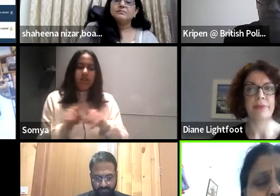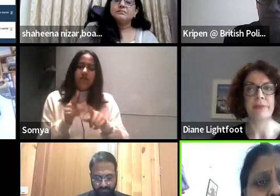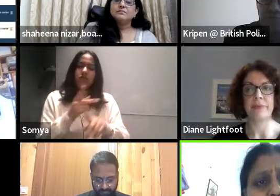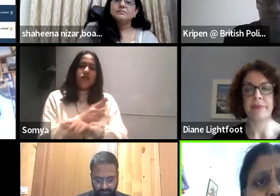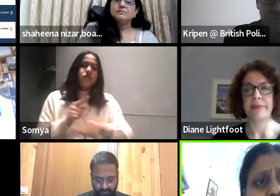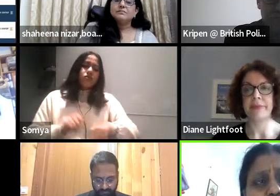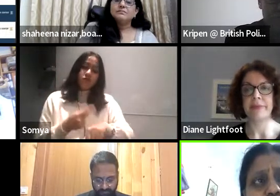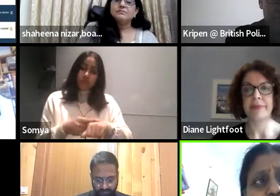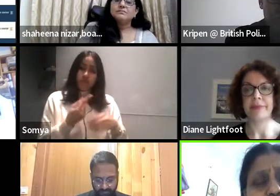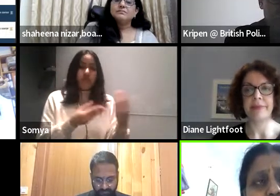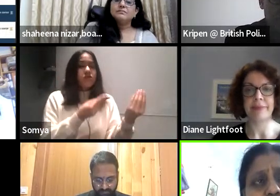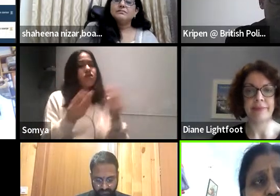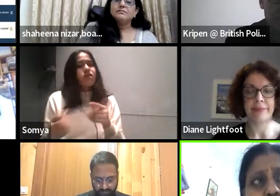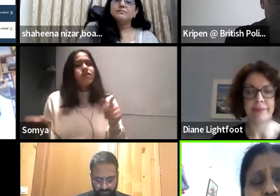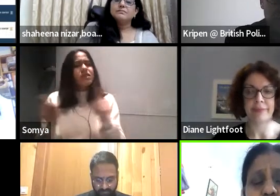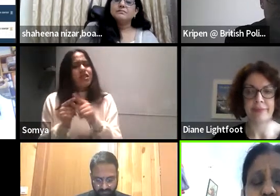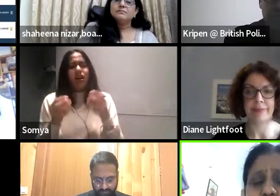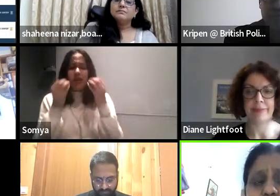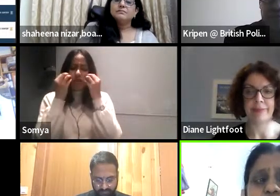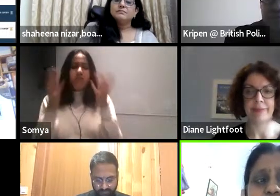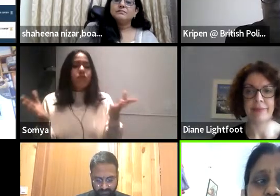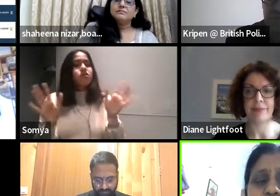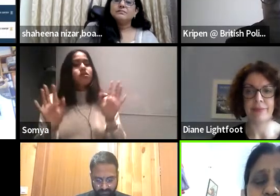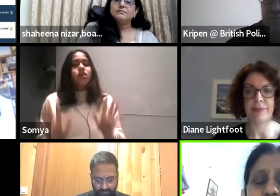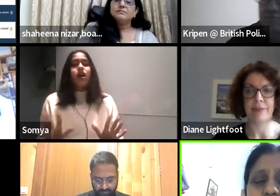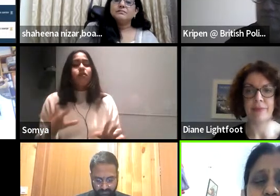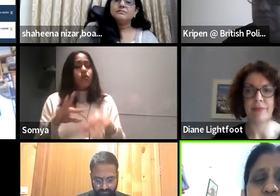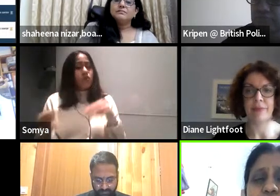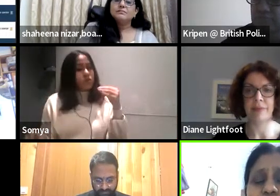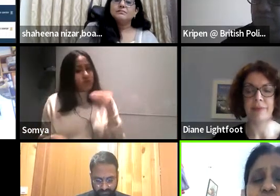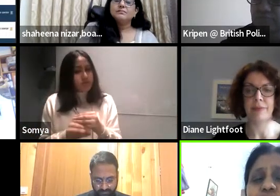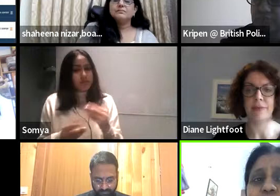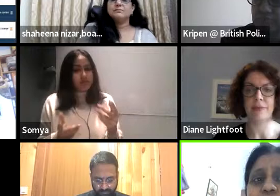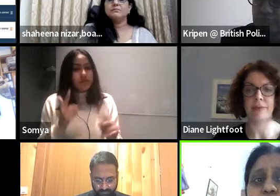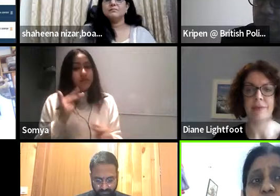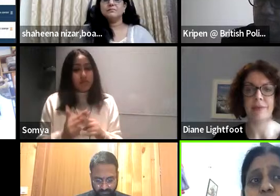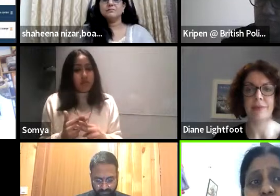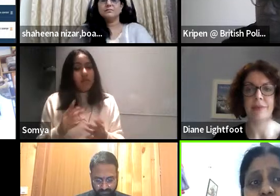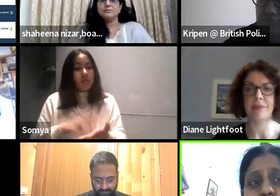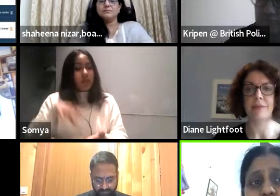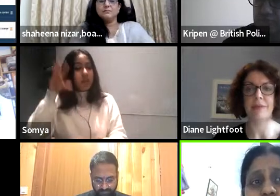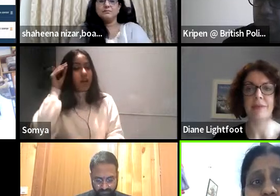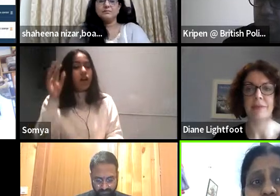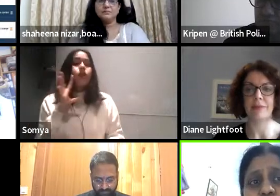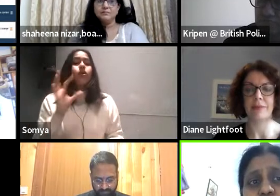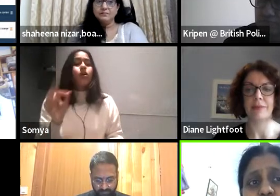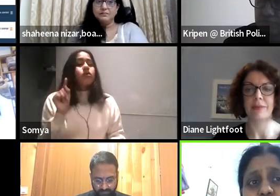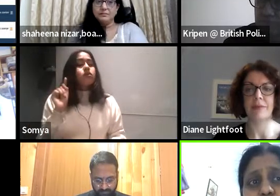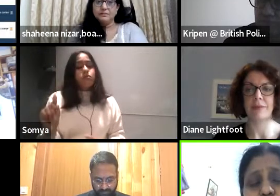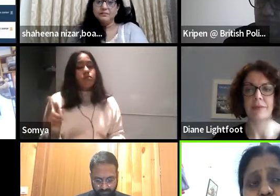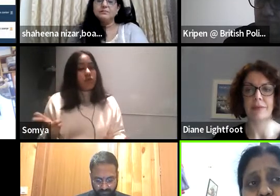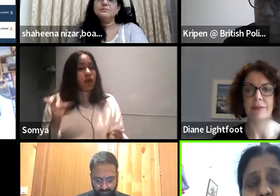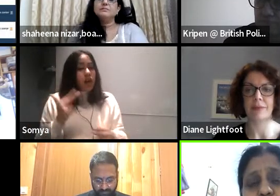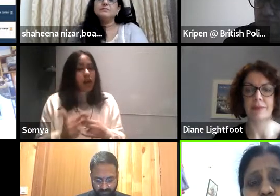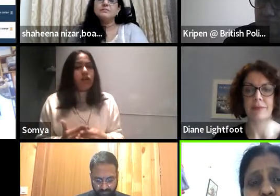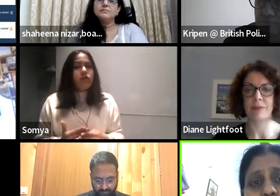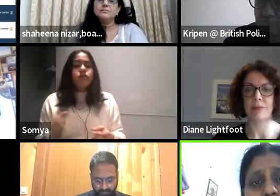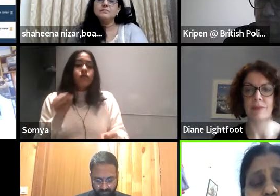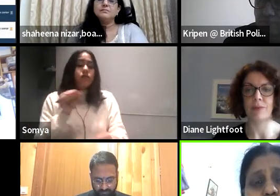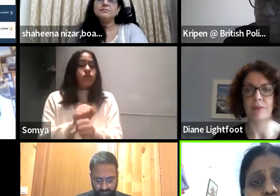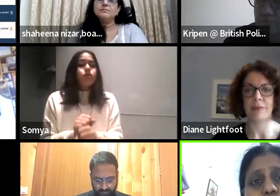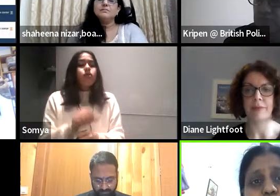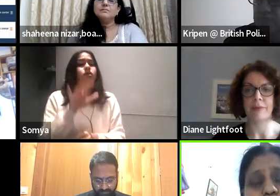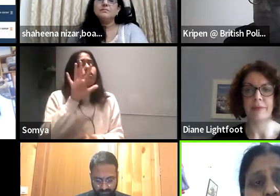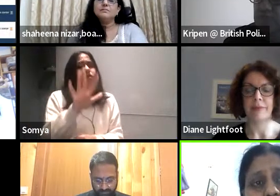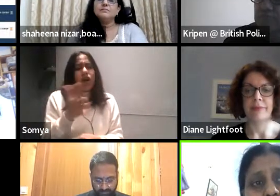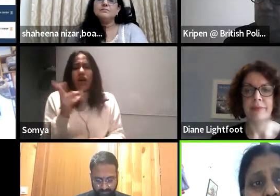So the journey was amazing. So, and also it made us learn another important thing, where we used to work with